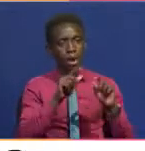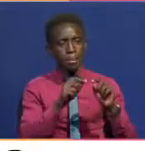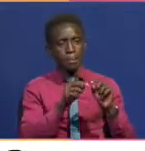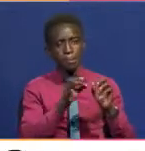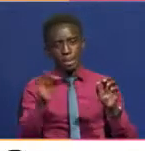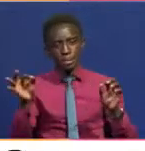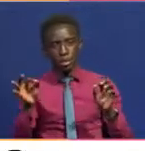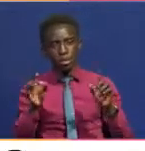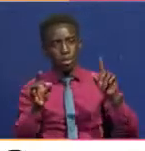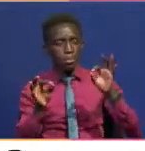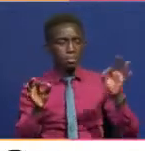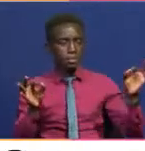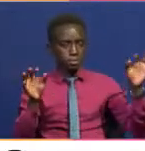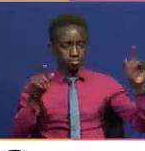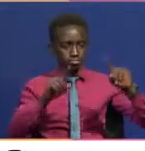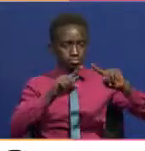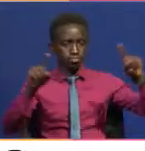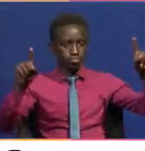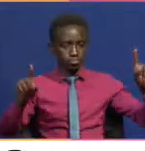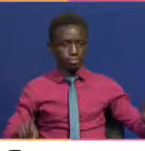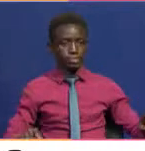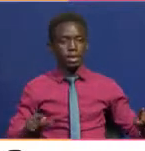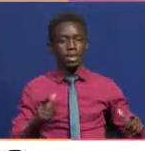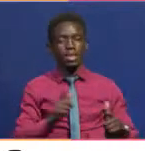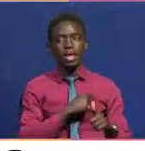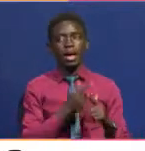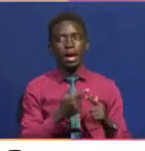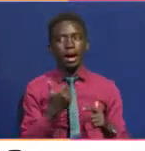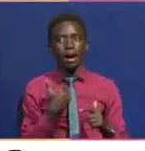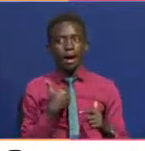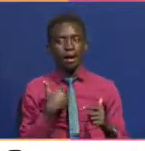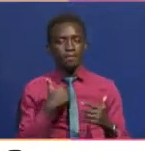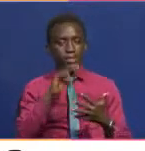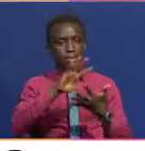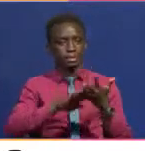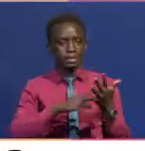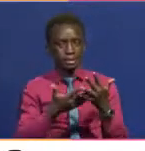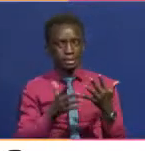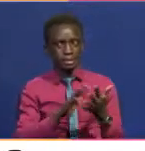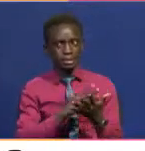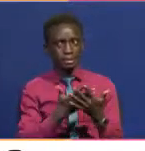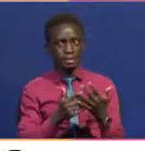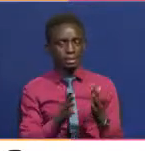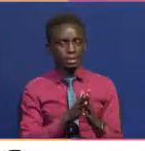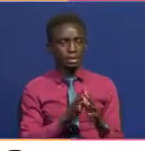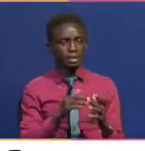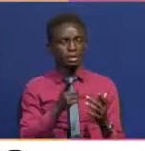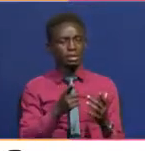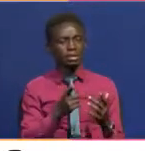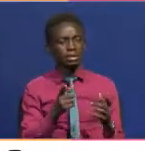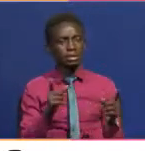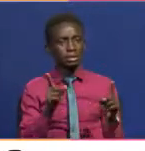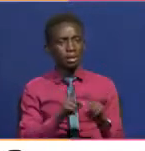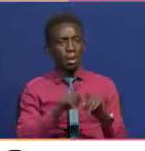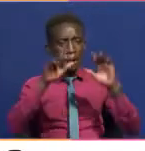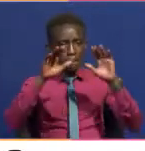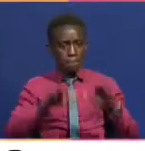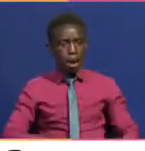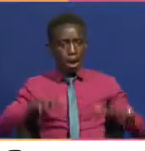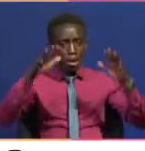Then there's the net that is really tight, yeah? Kama zile trampoline watu wakiruka wana bounce. So